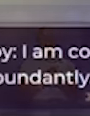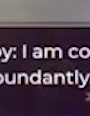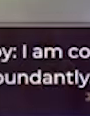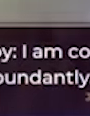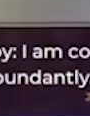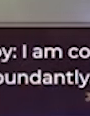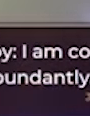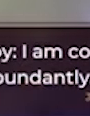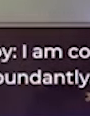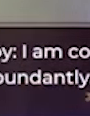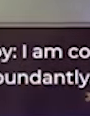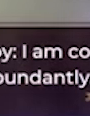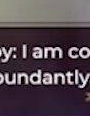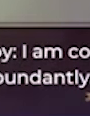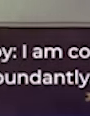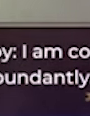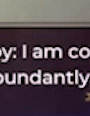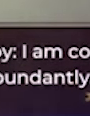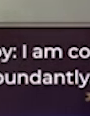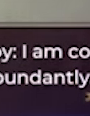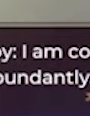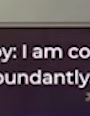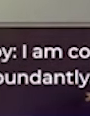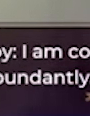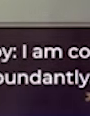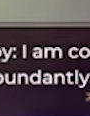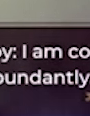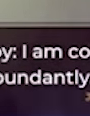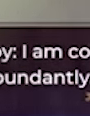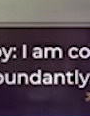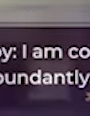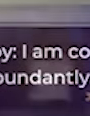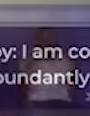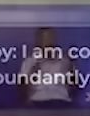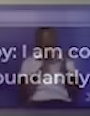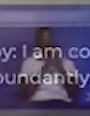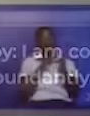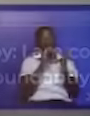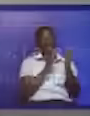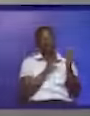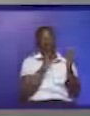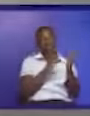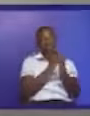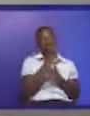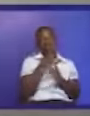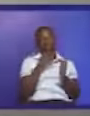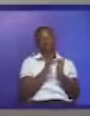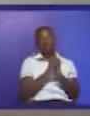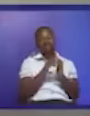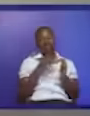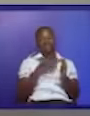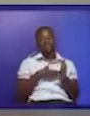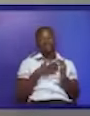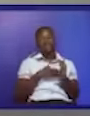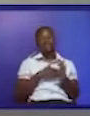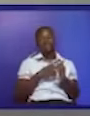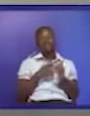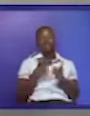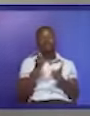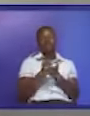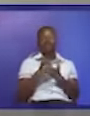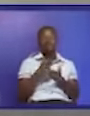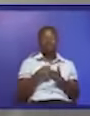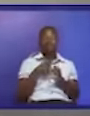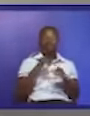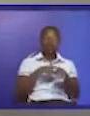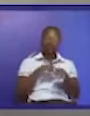to the unjust judge, who did not fear God nor regard man, the Bible says. He said, avenge me my adversary. And for a